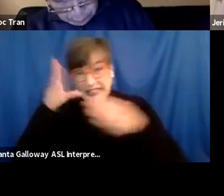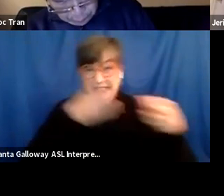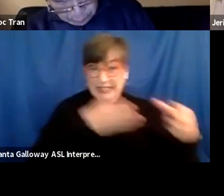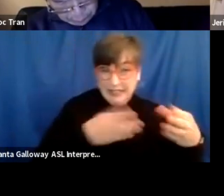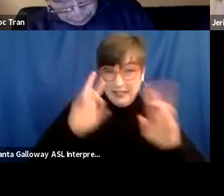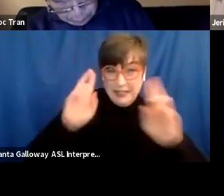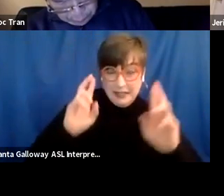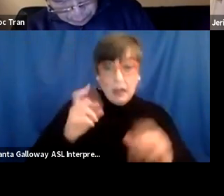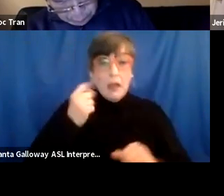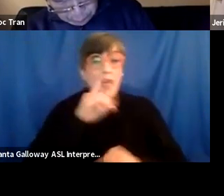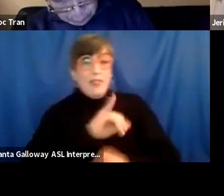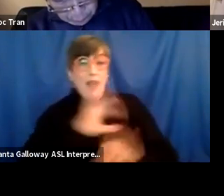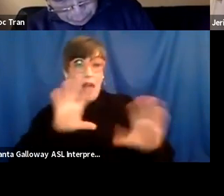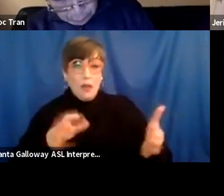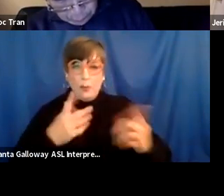charge of this group.